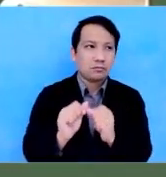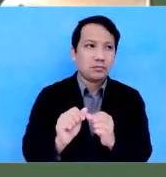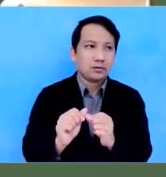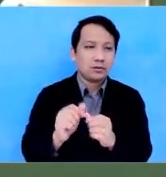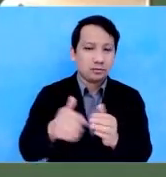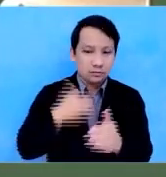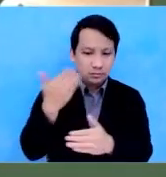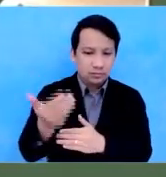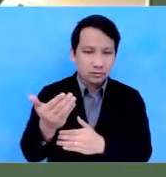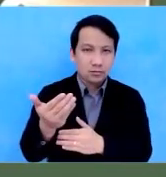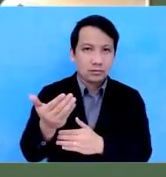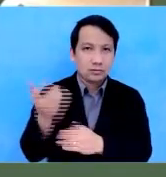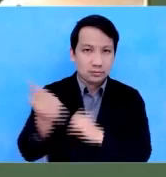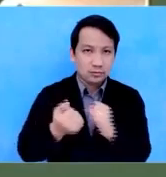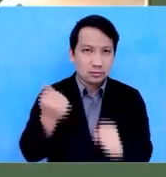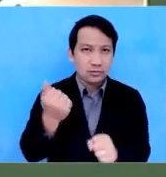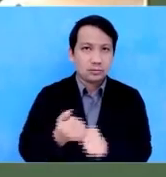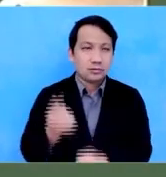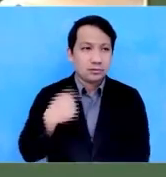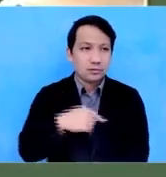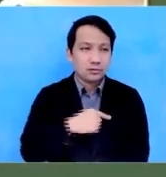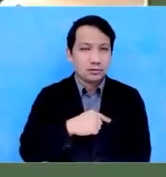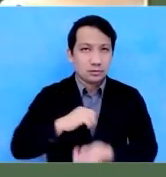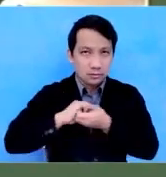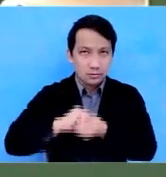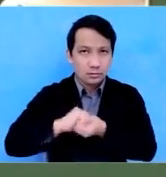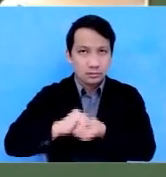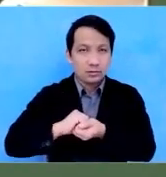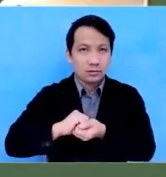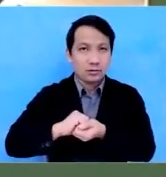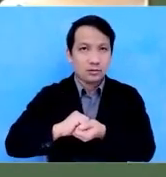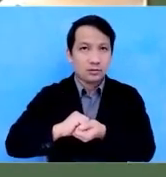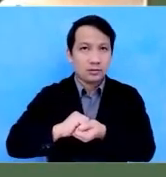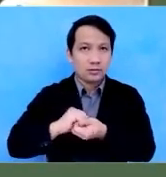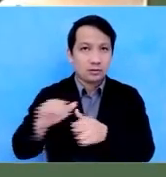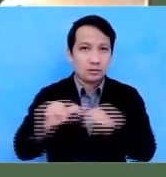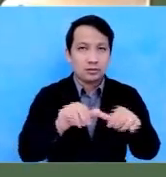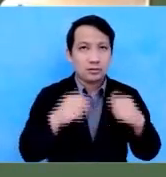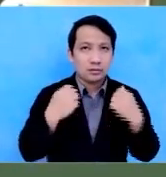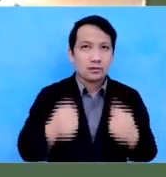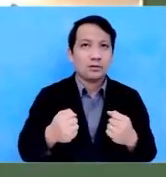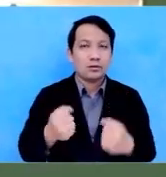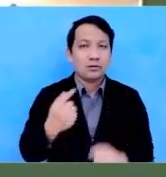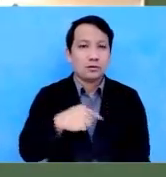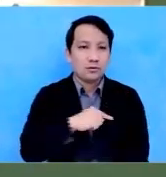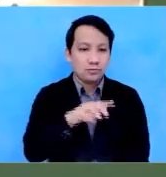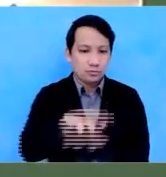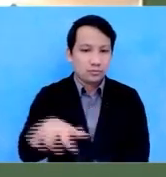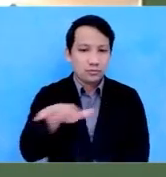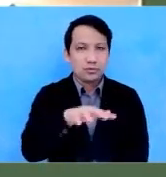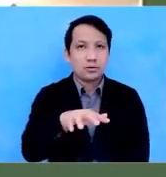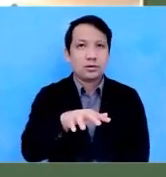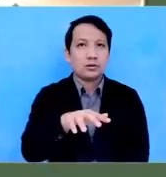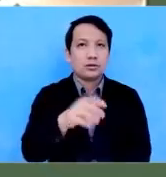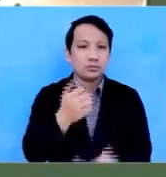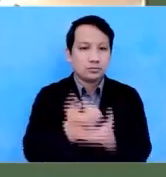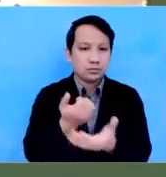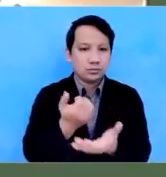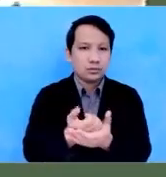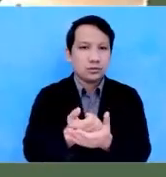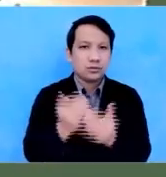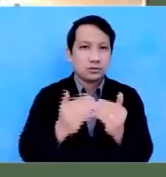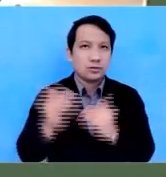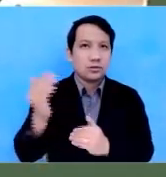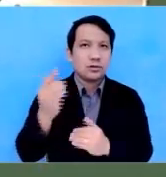few years will be partnerships that will stabilize and strengthen all our economies so that